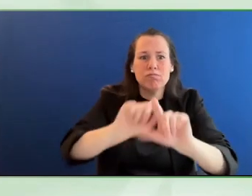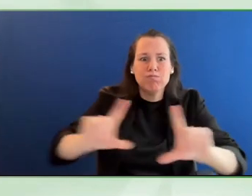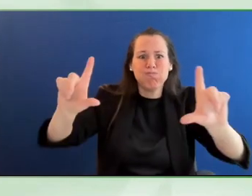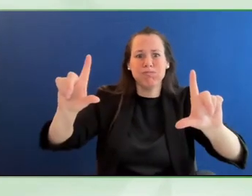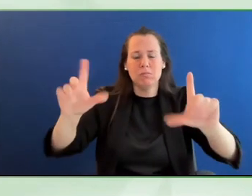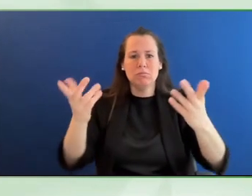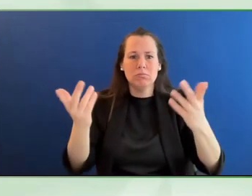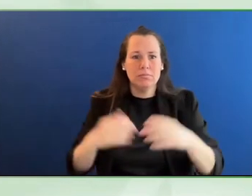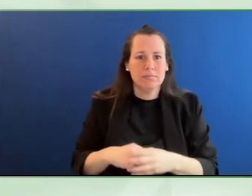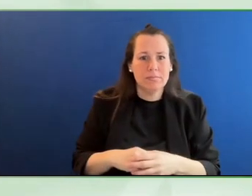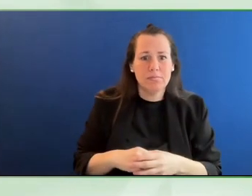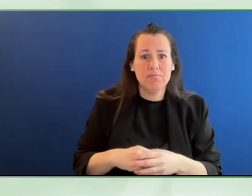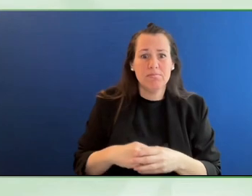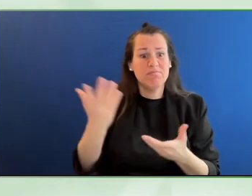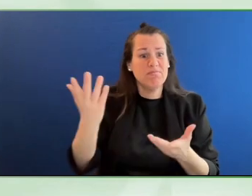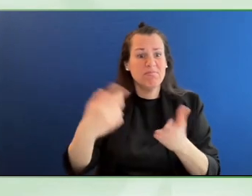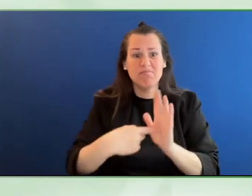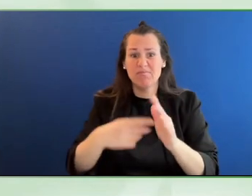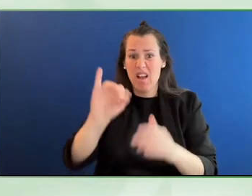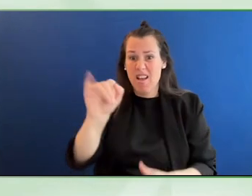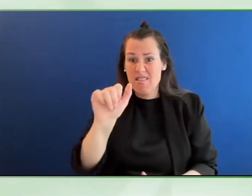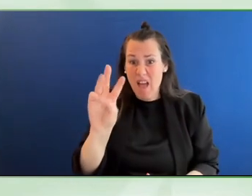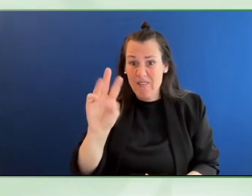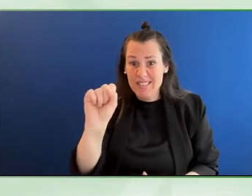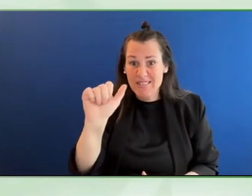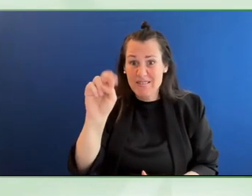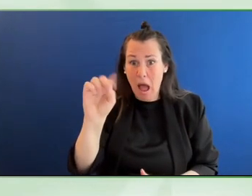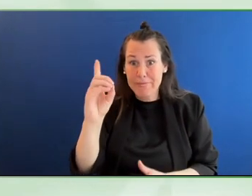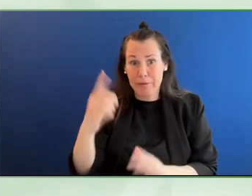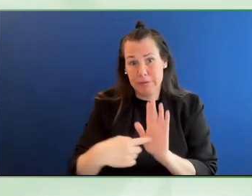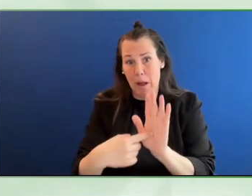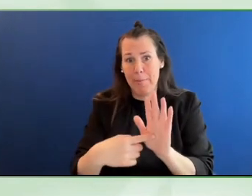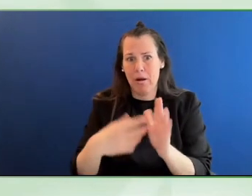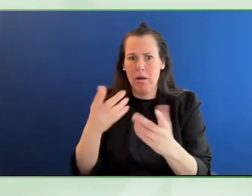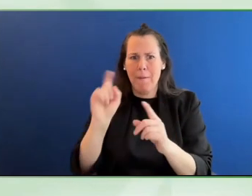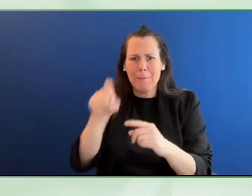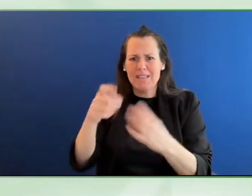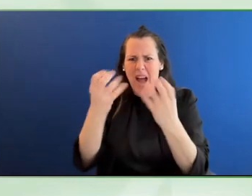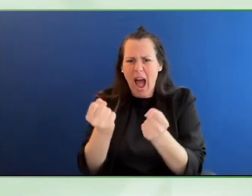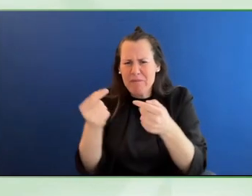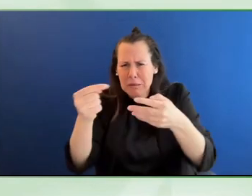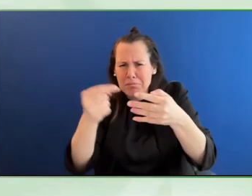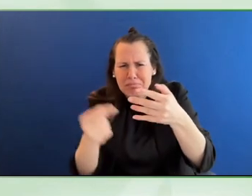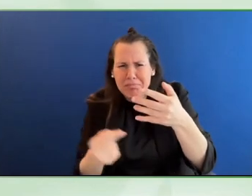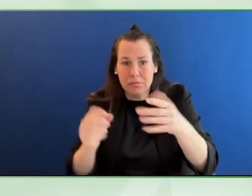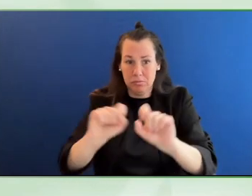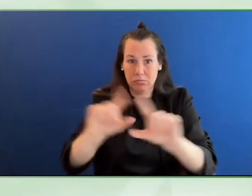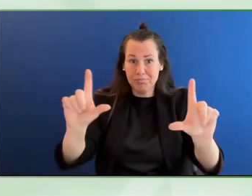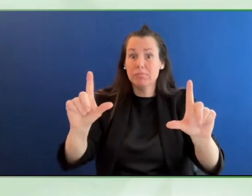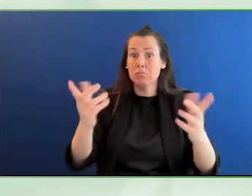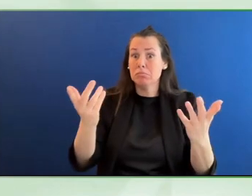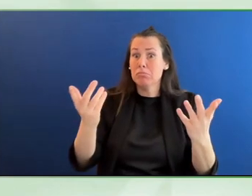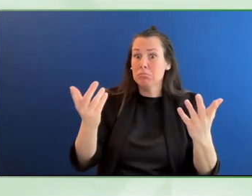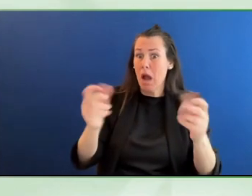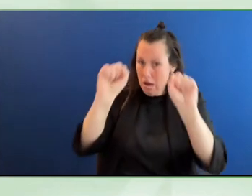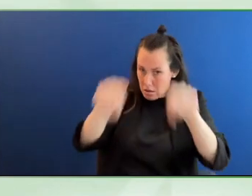computer. You can do everything on Linux that you can do on your computer. And you go, I have no idea how to use Linux. So the person